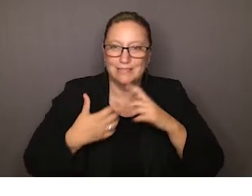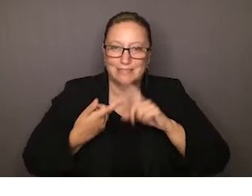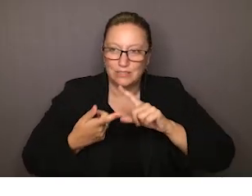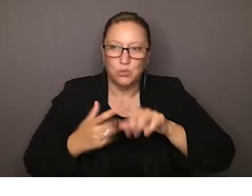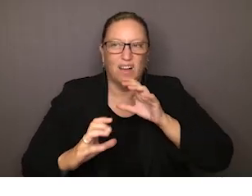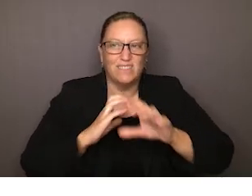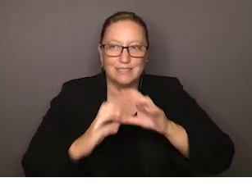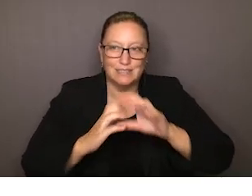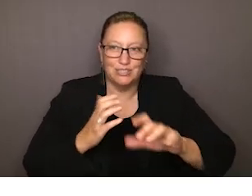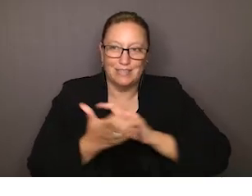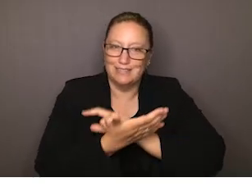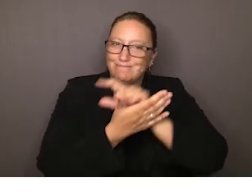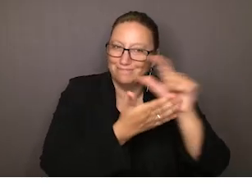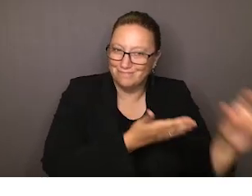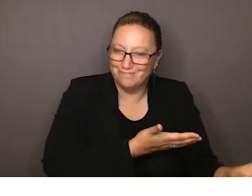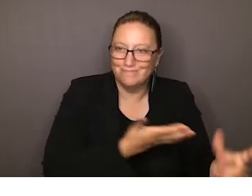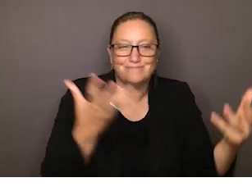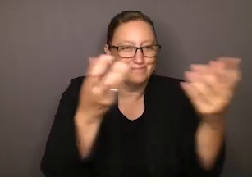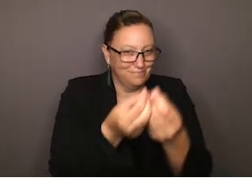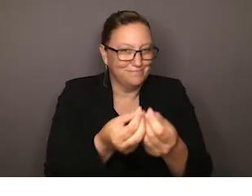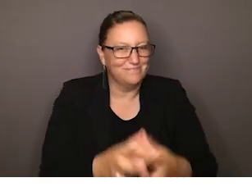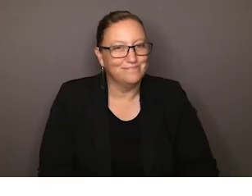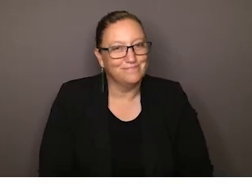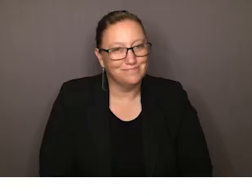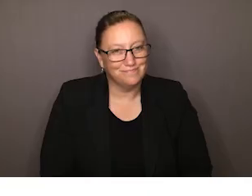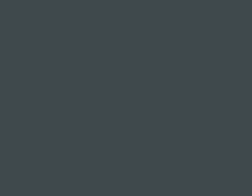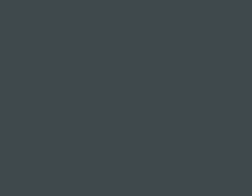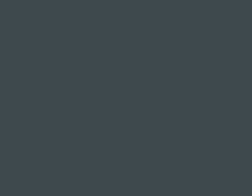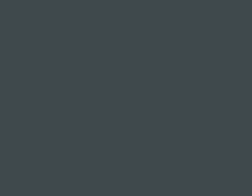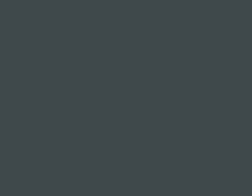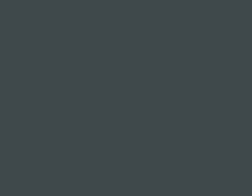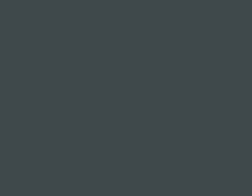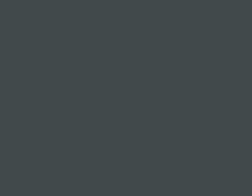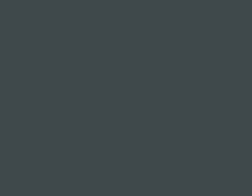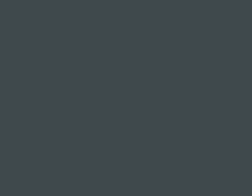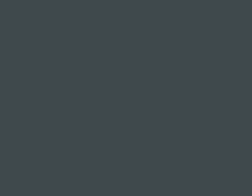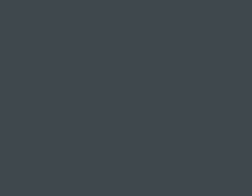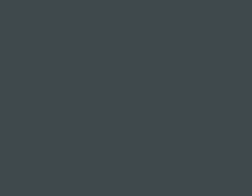forward to continuing this work together.